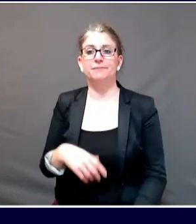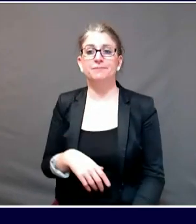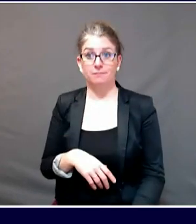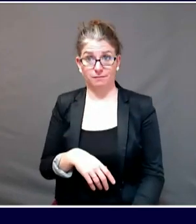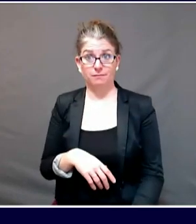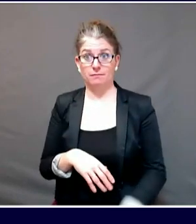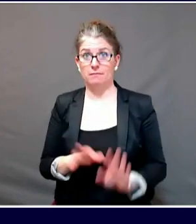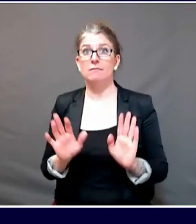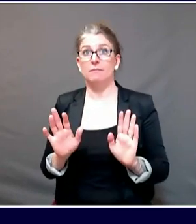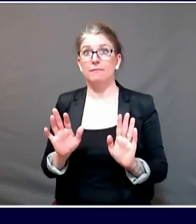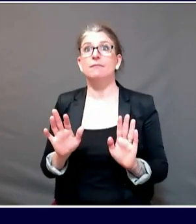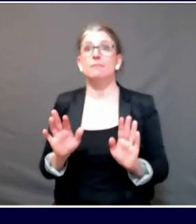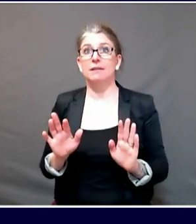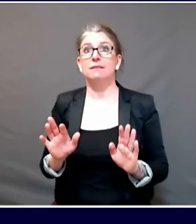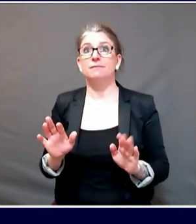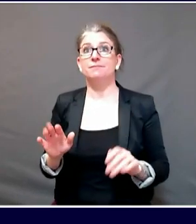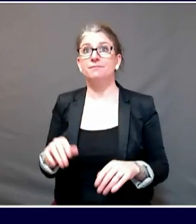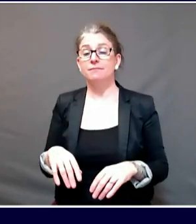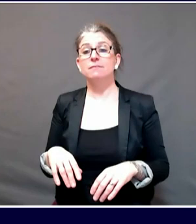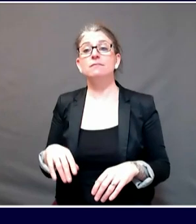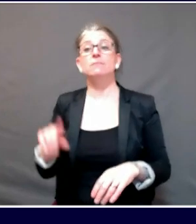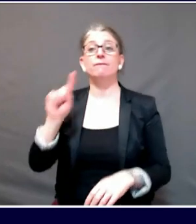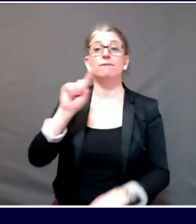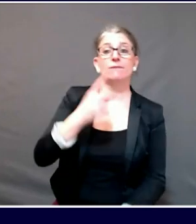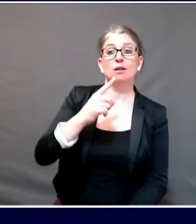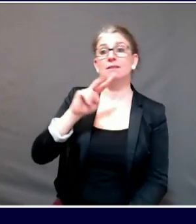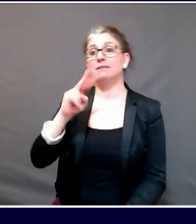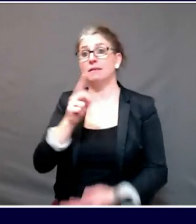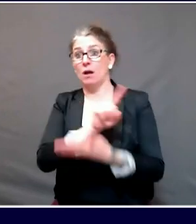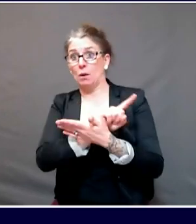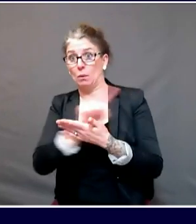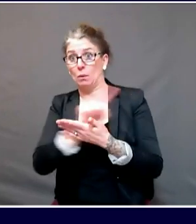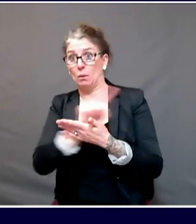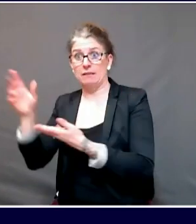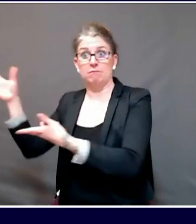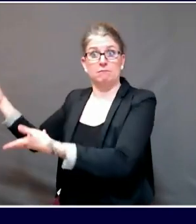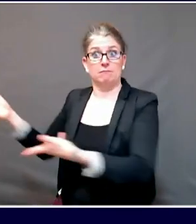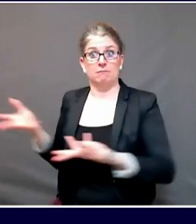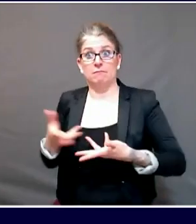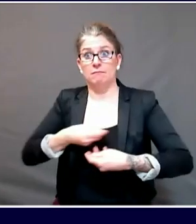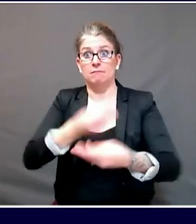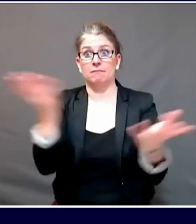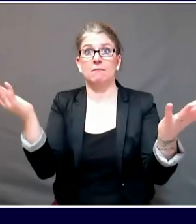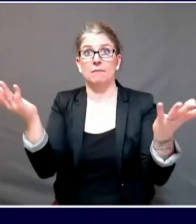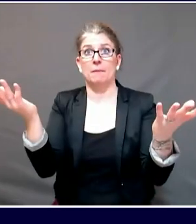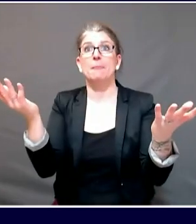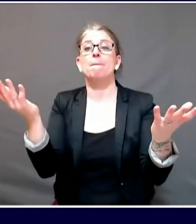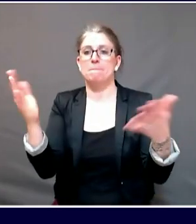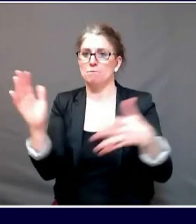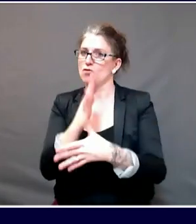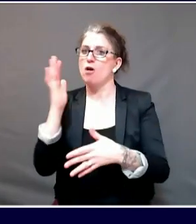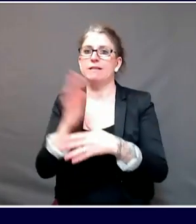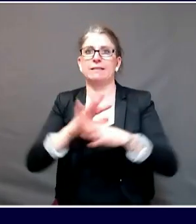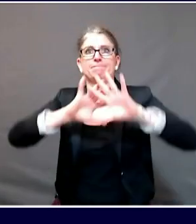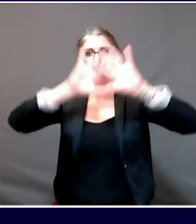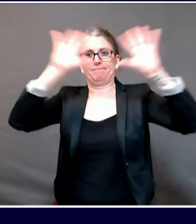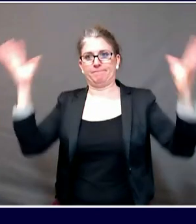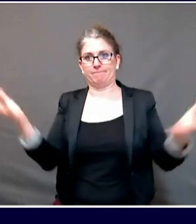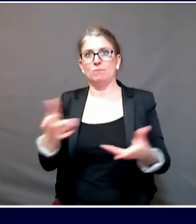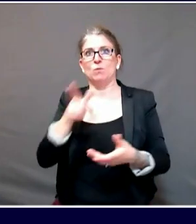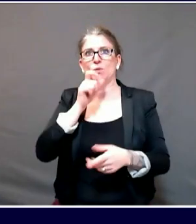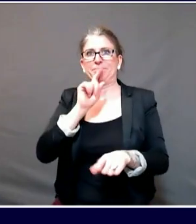providers, such as ICU nurses, healthcare workers who work on COVID units, as well as EMS